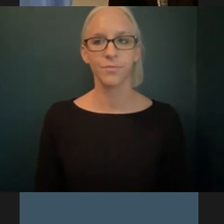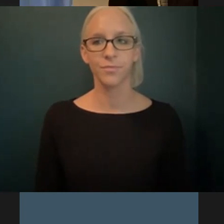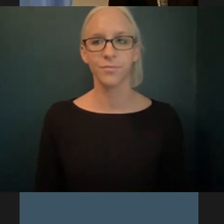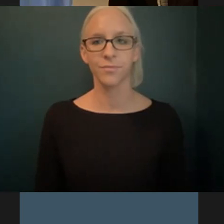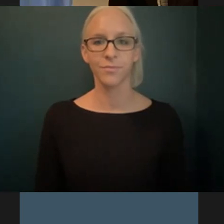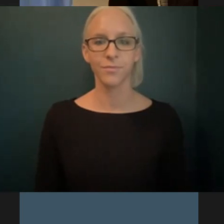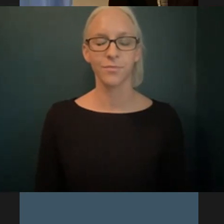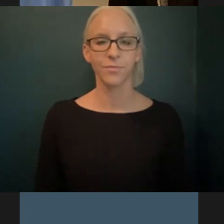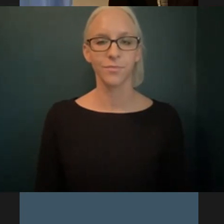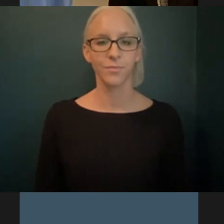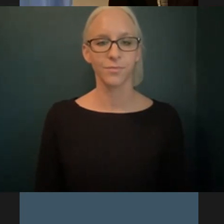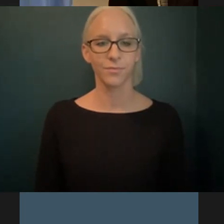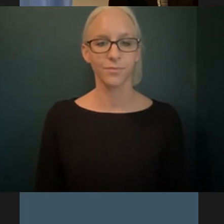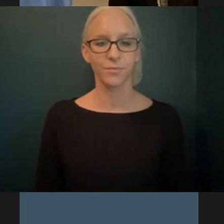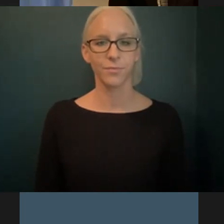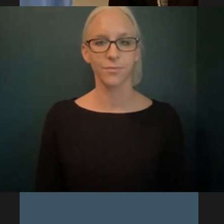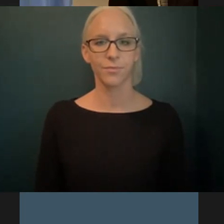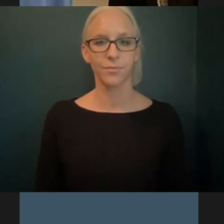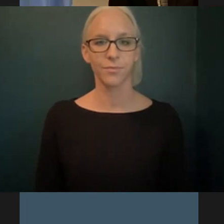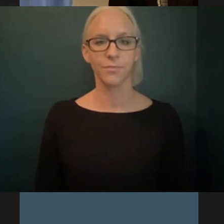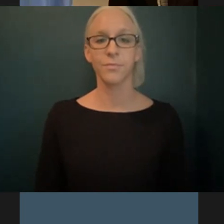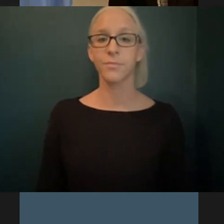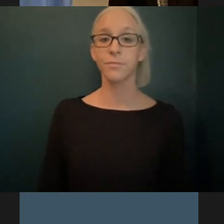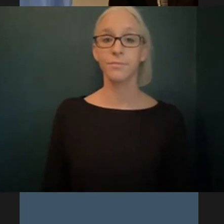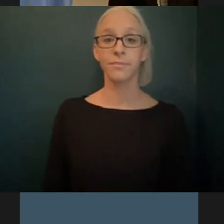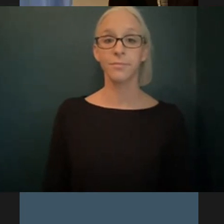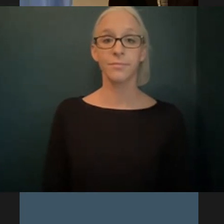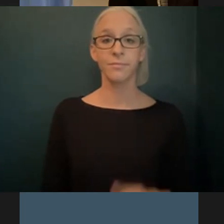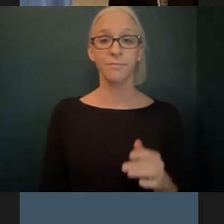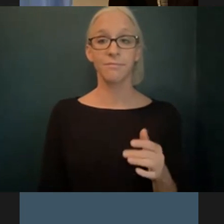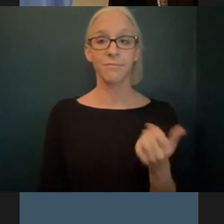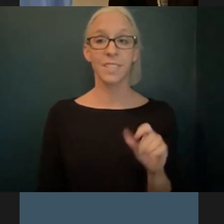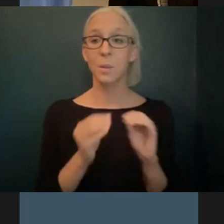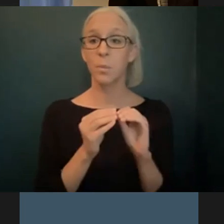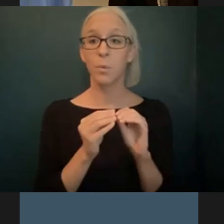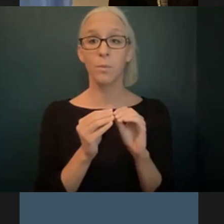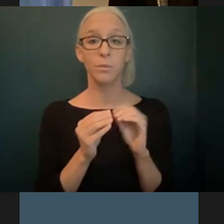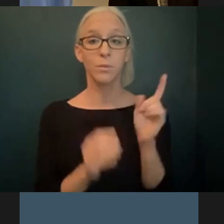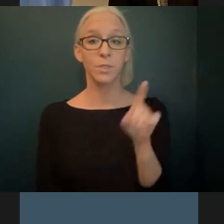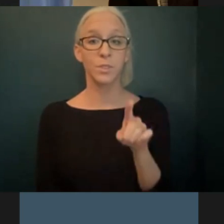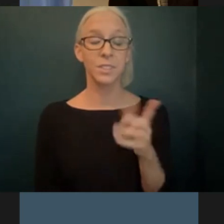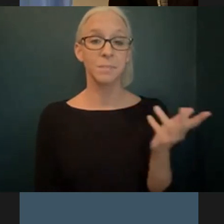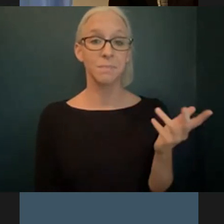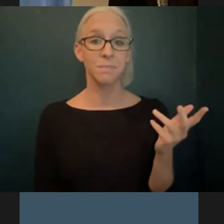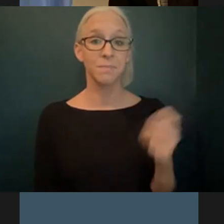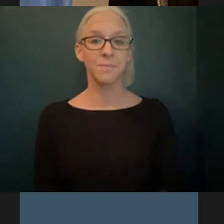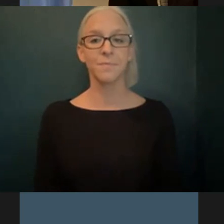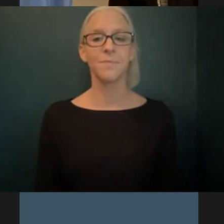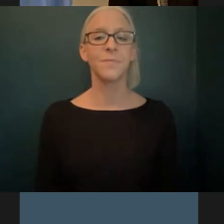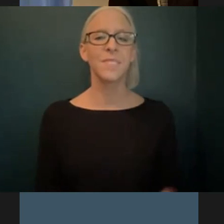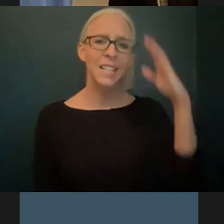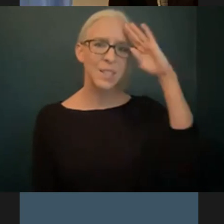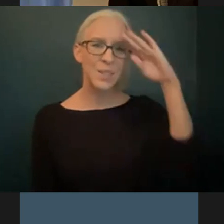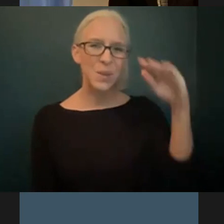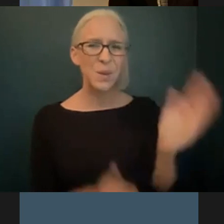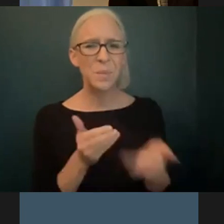Are there any more questions from the audience? I know that we're almost done. Well,